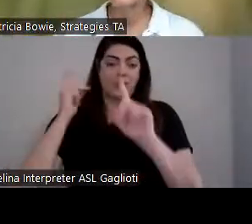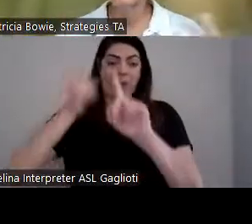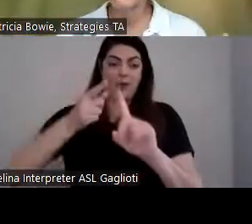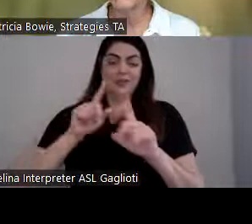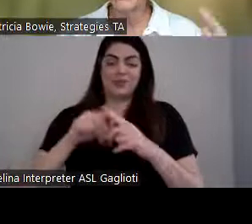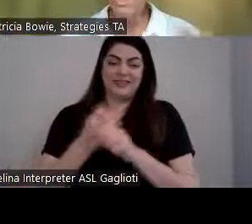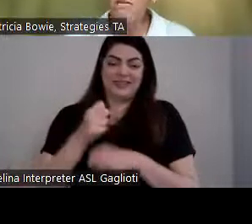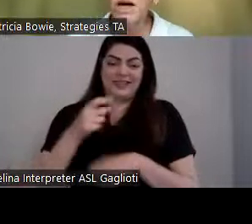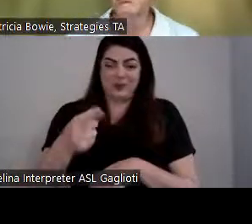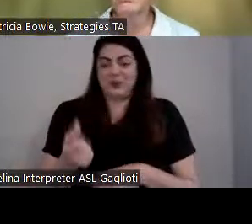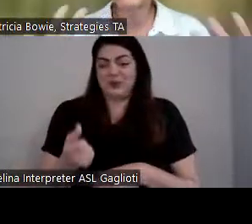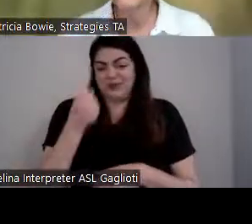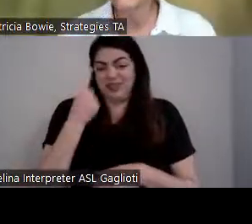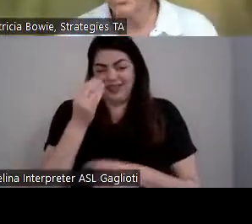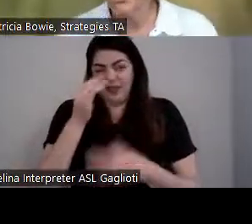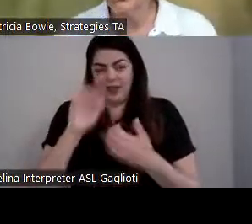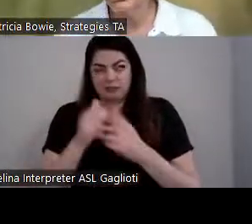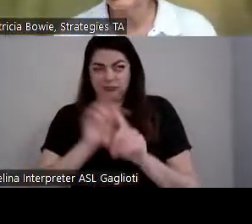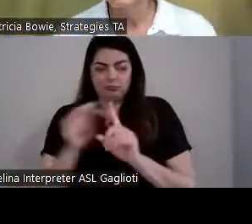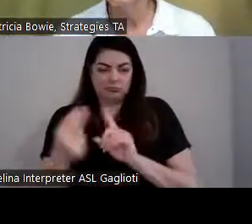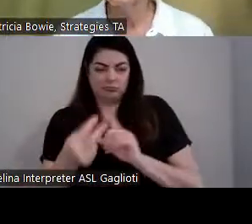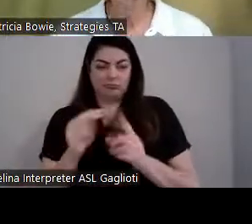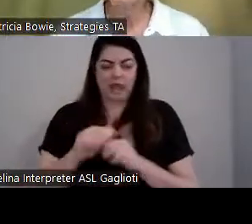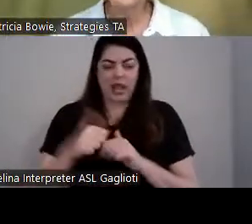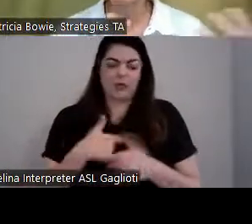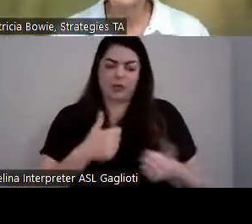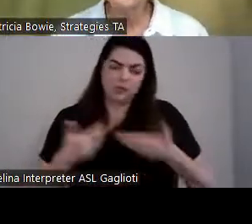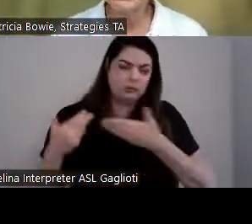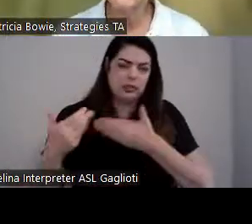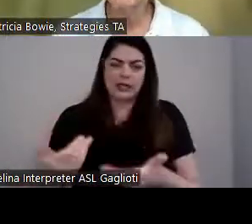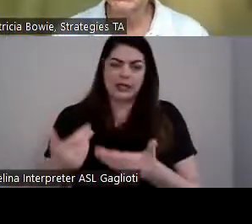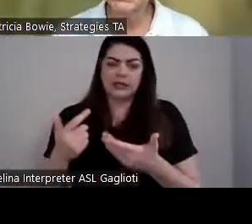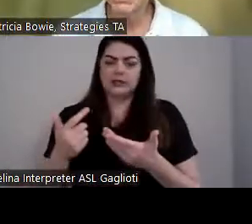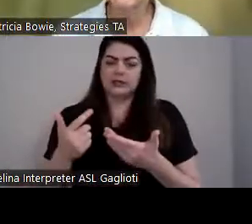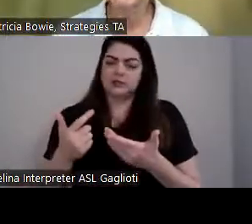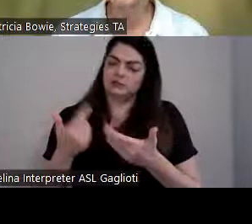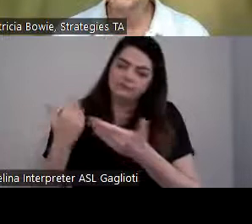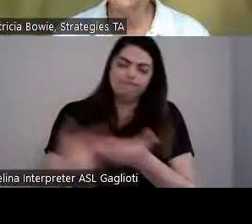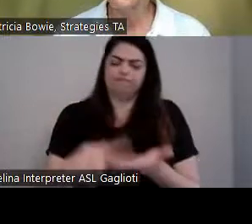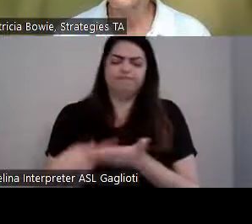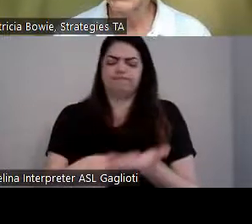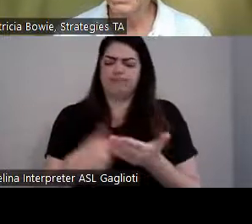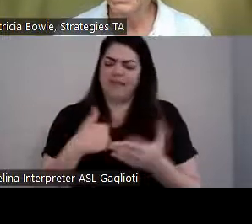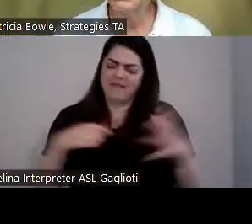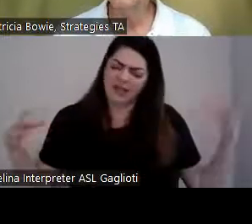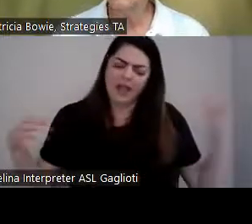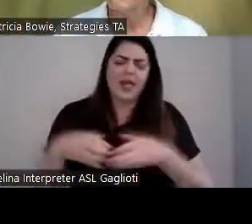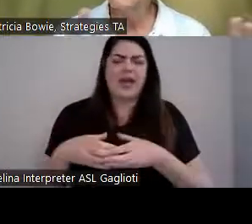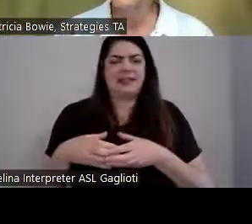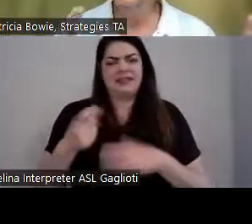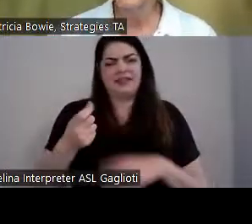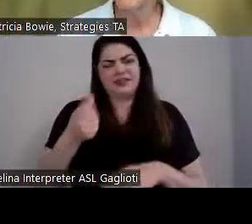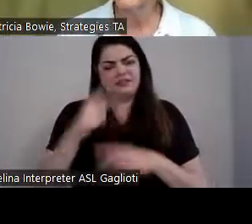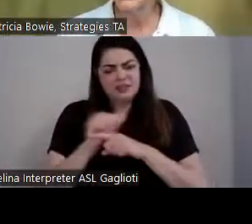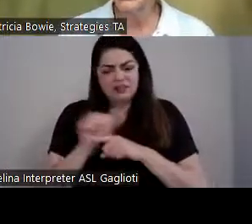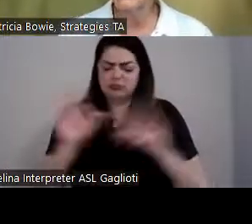get you to think about how might we bring this forward to truly have a collective exercise and a collective understanding of what do we